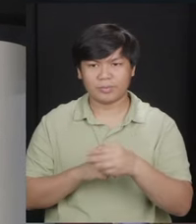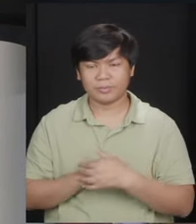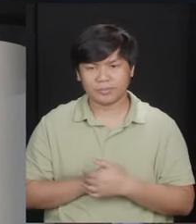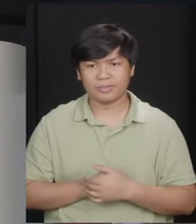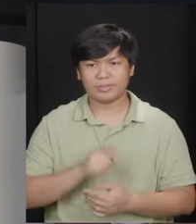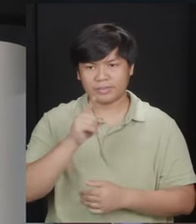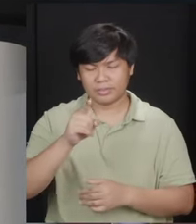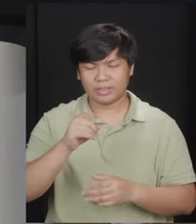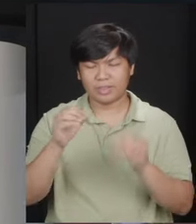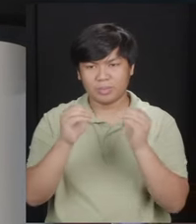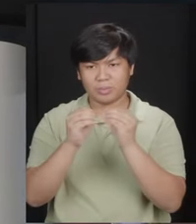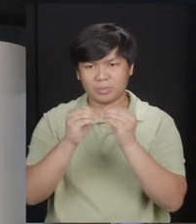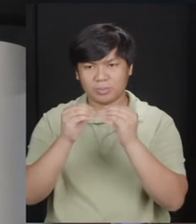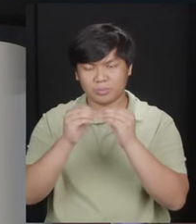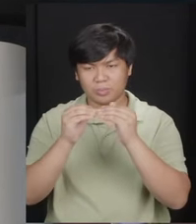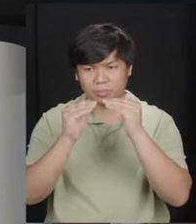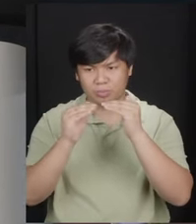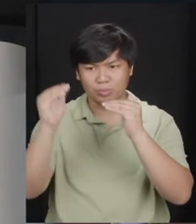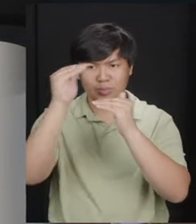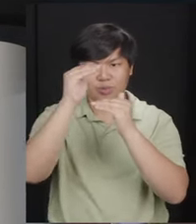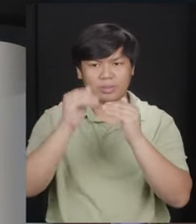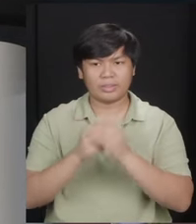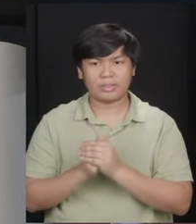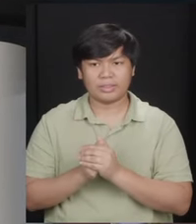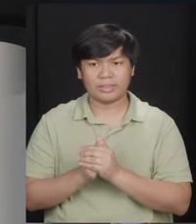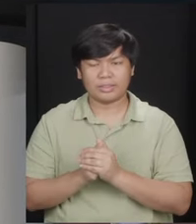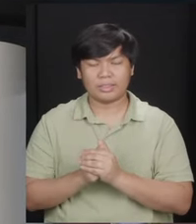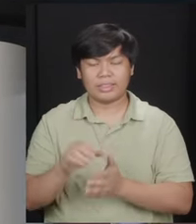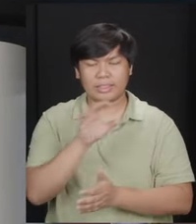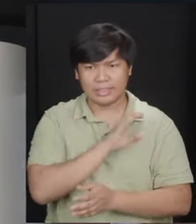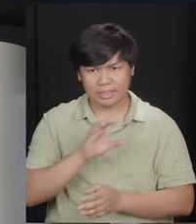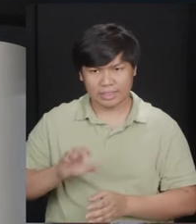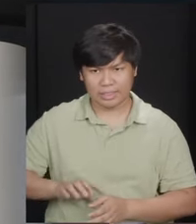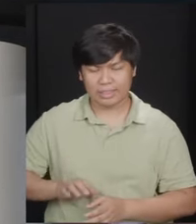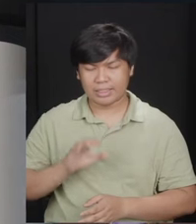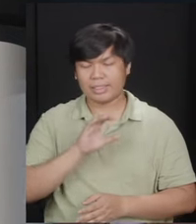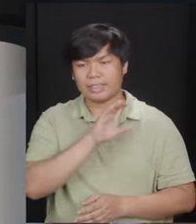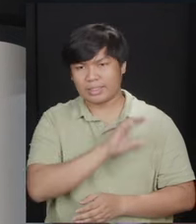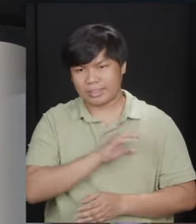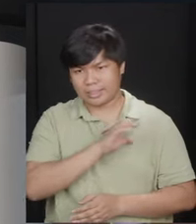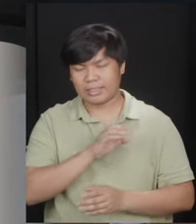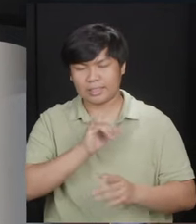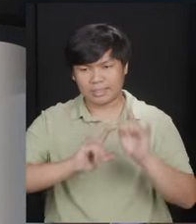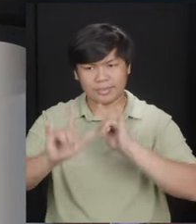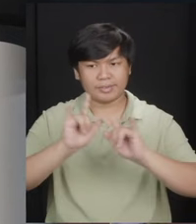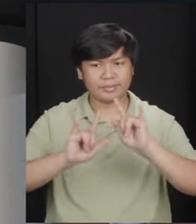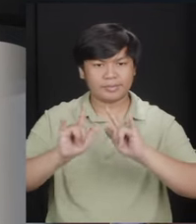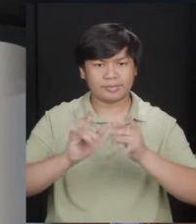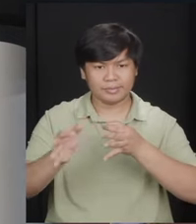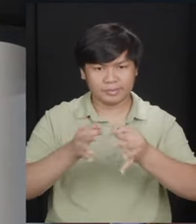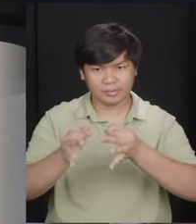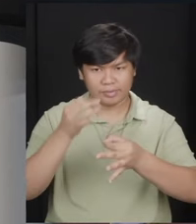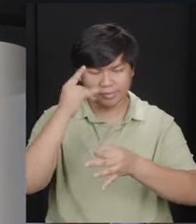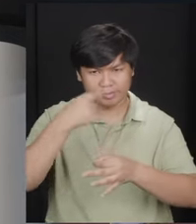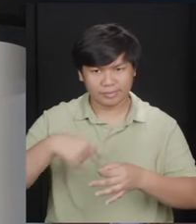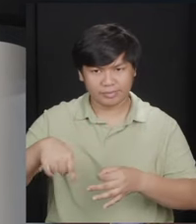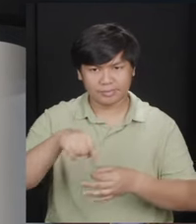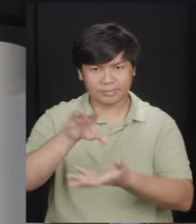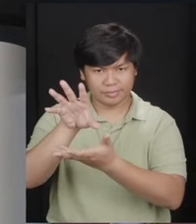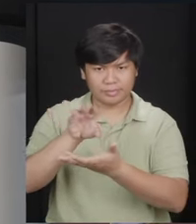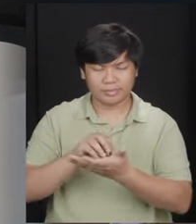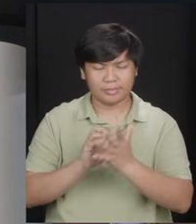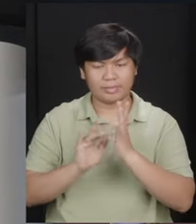need the higher standard. What is that? Christ-like love. And that is defined for us, not just